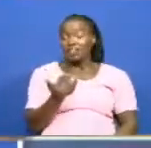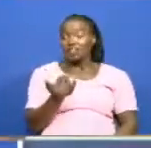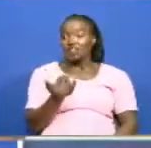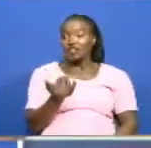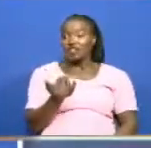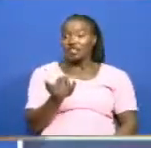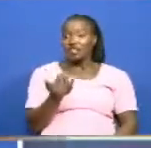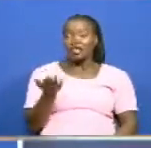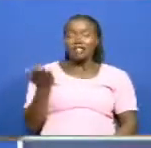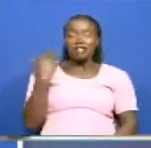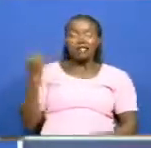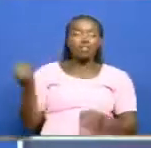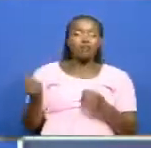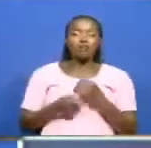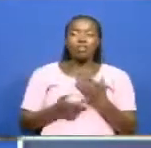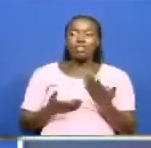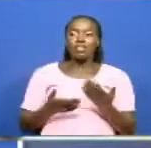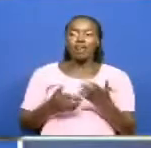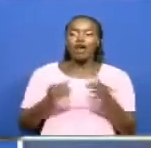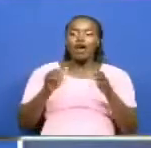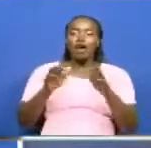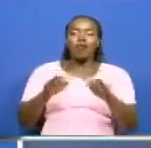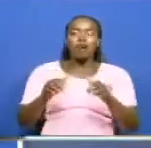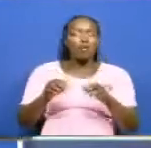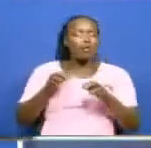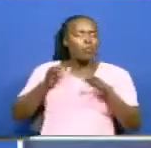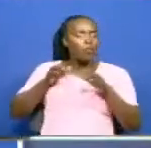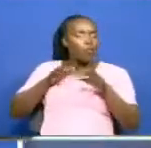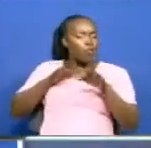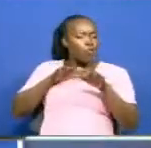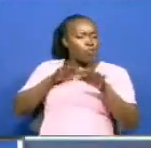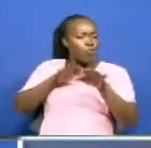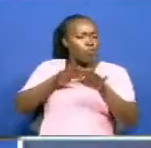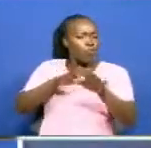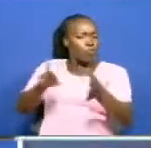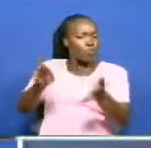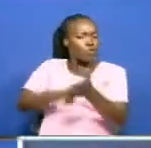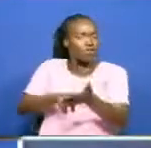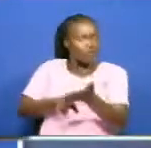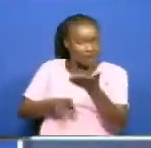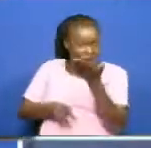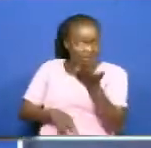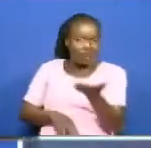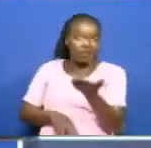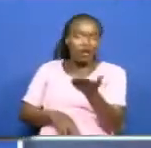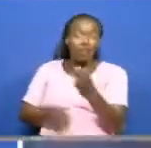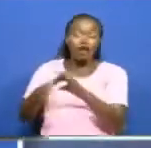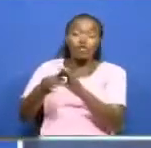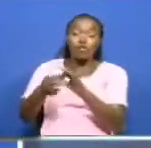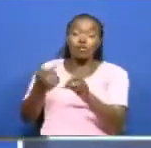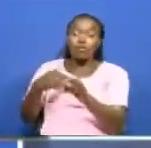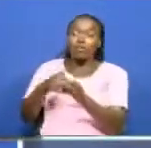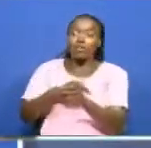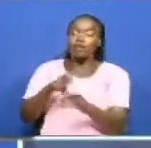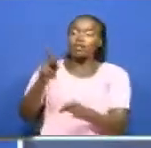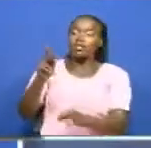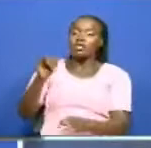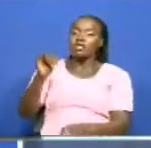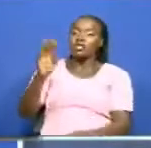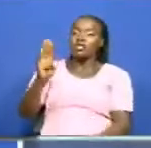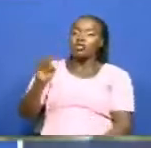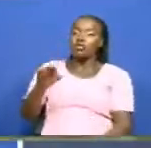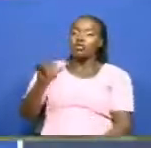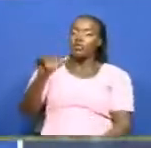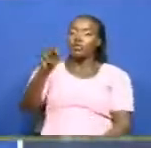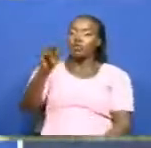hiyo mwezi aliyopita sasa hii wakulima wanamiminika wanajiregister kwenye hii cooperative yetu Kibuyuni. Hii ina manufaa